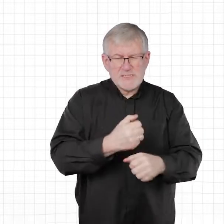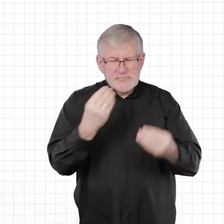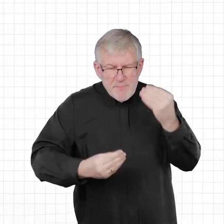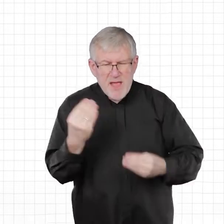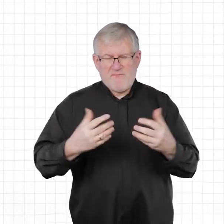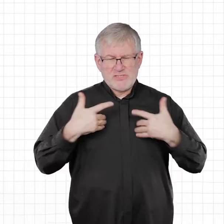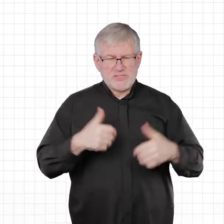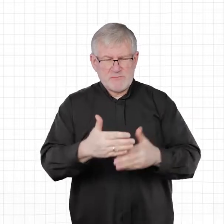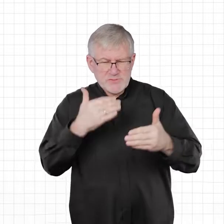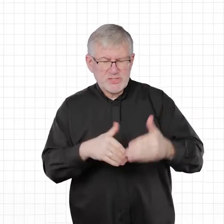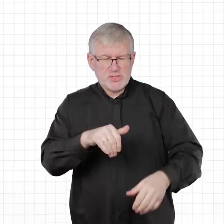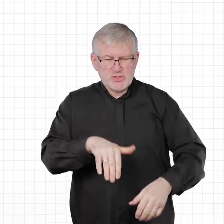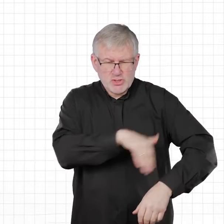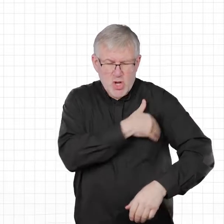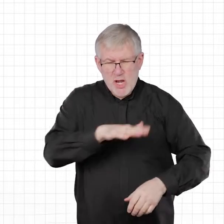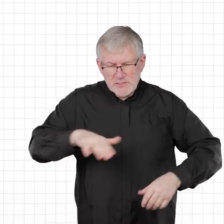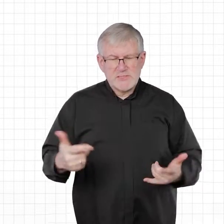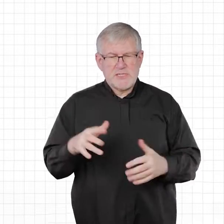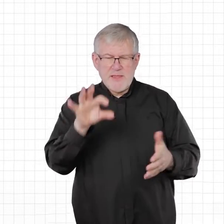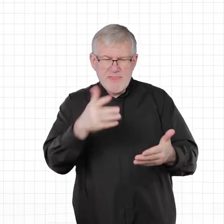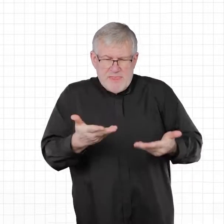continues, and it's not very easy, but very